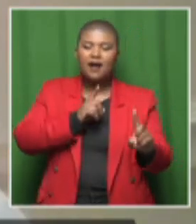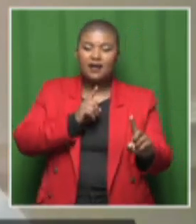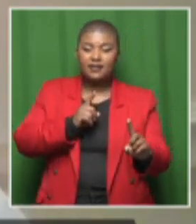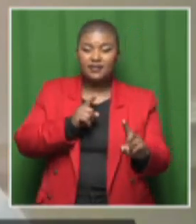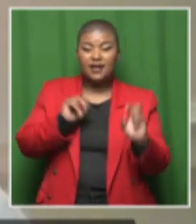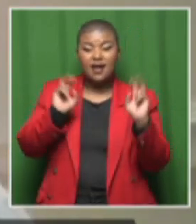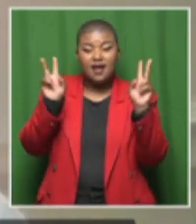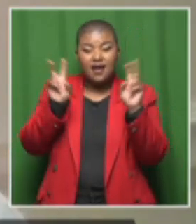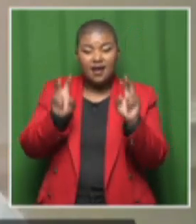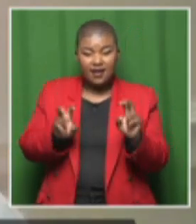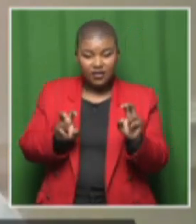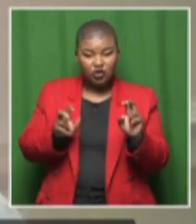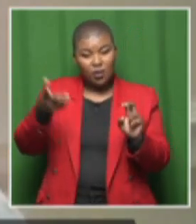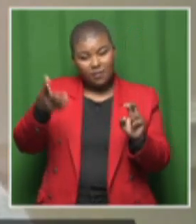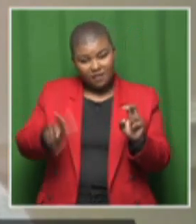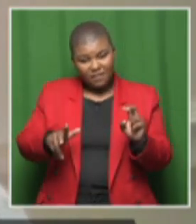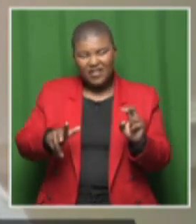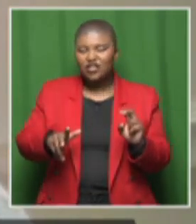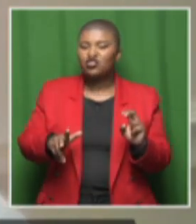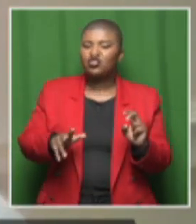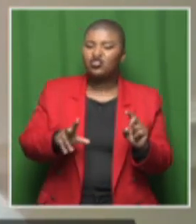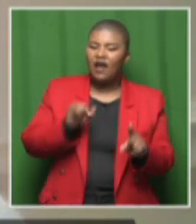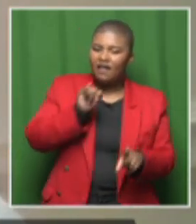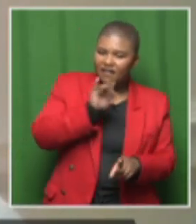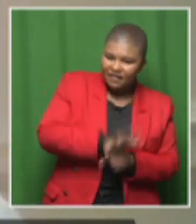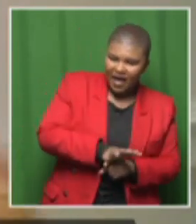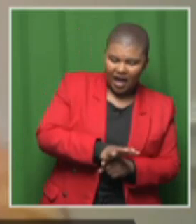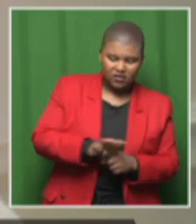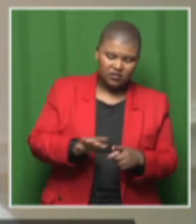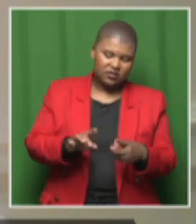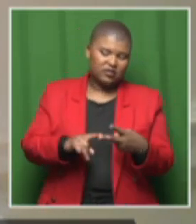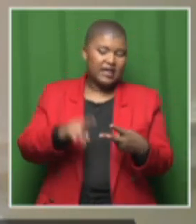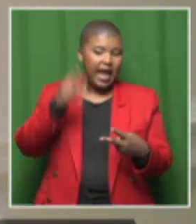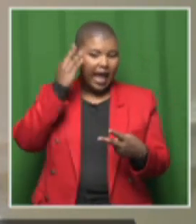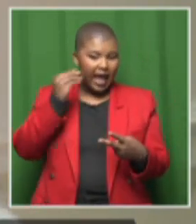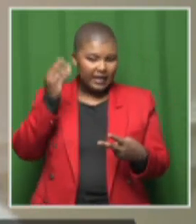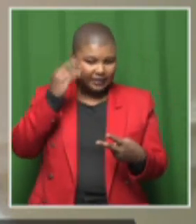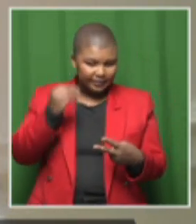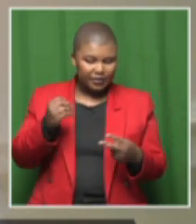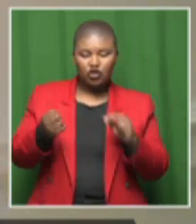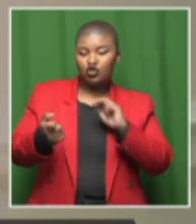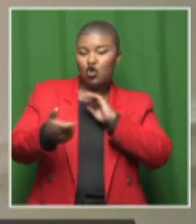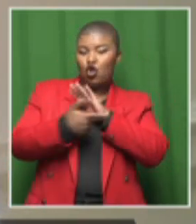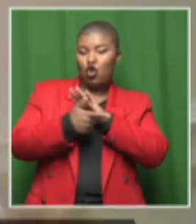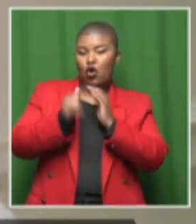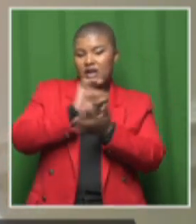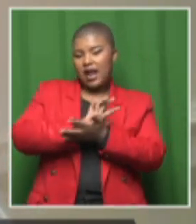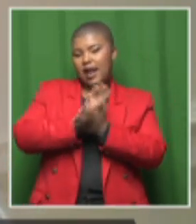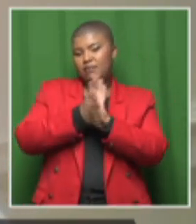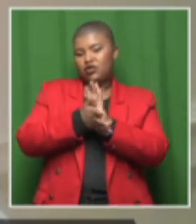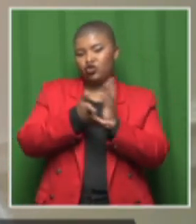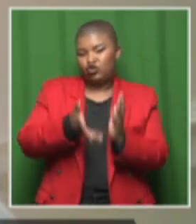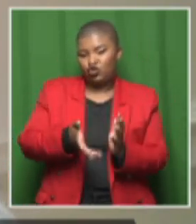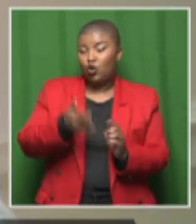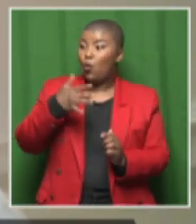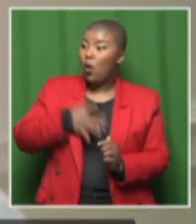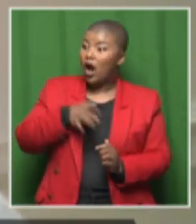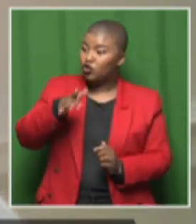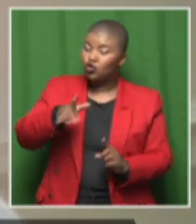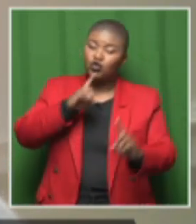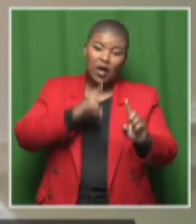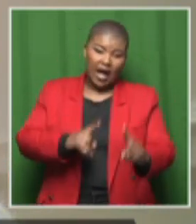Eskom, was prejudiced and experienced legal damages, and therefore we would like you to